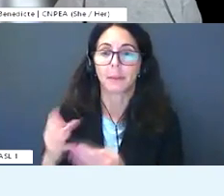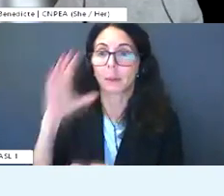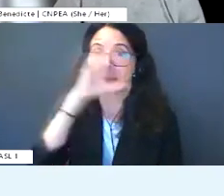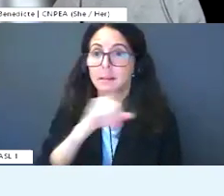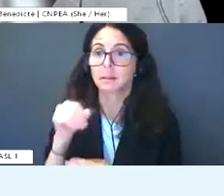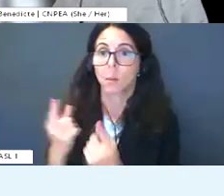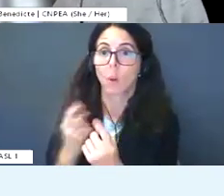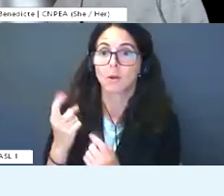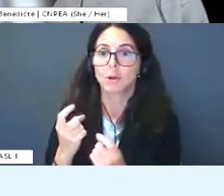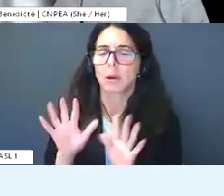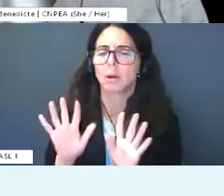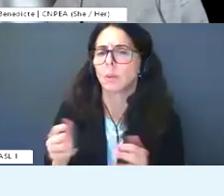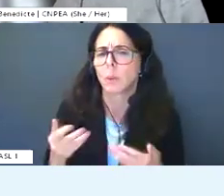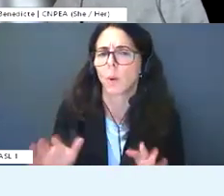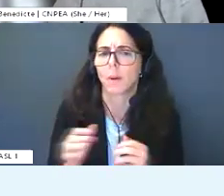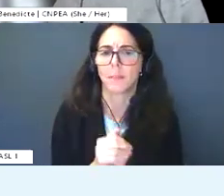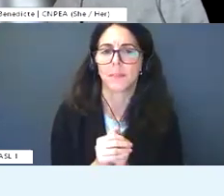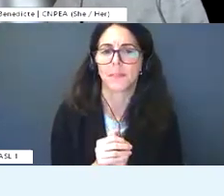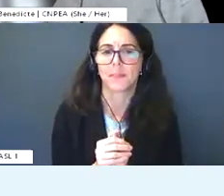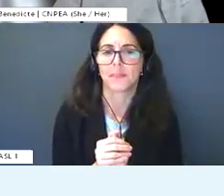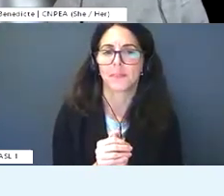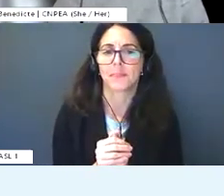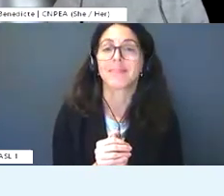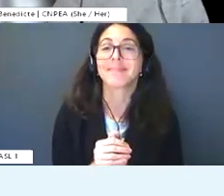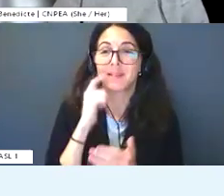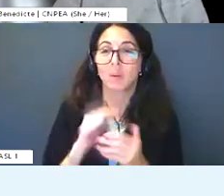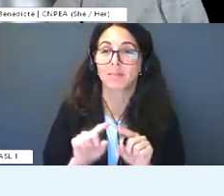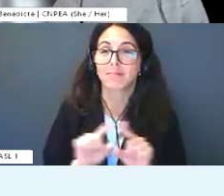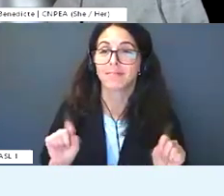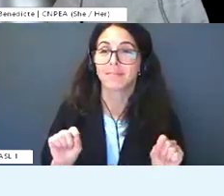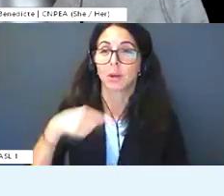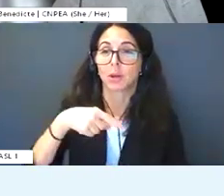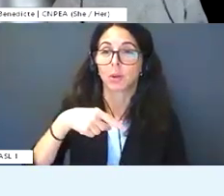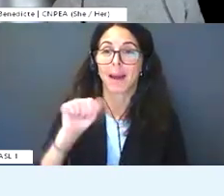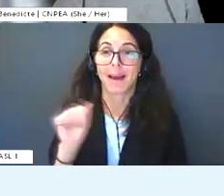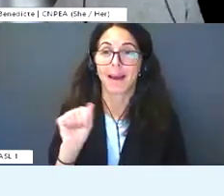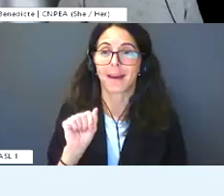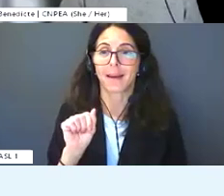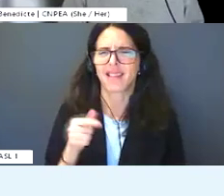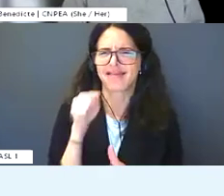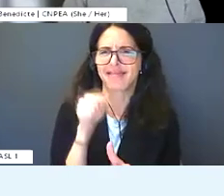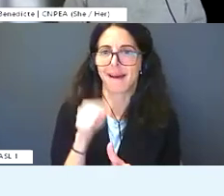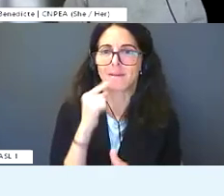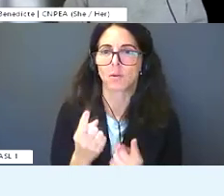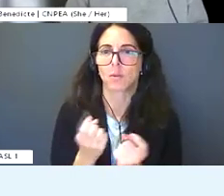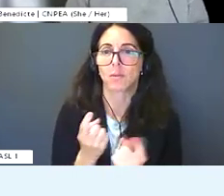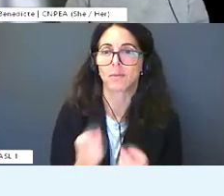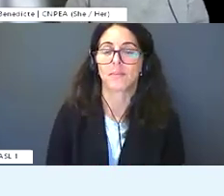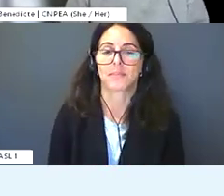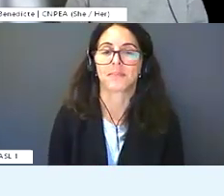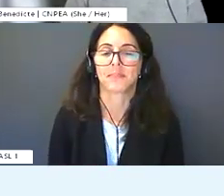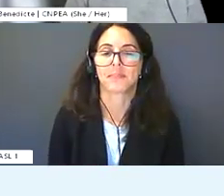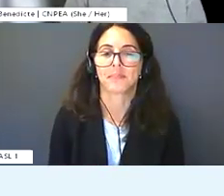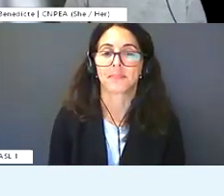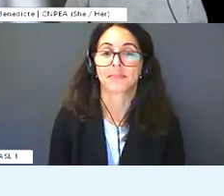that. So just on the note you'll see at the bottom of the Q&A, just post the question there. As I mentioned,